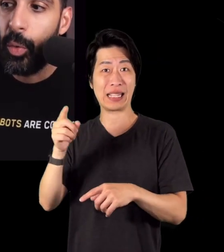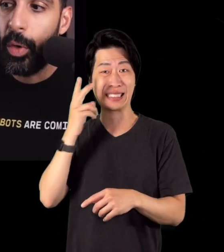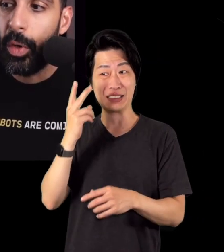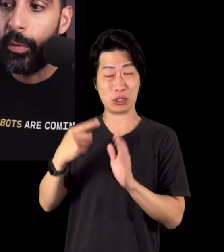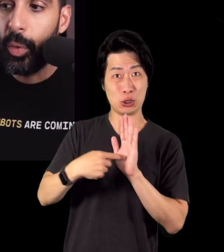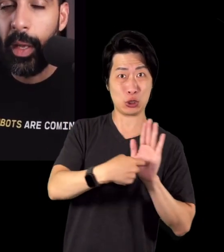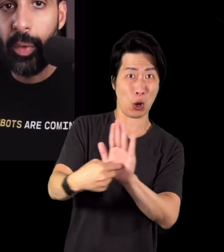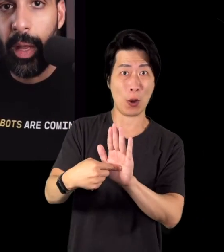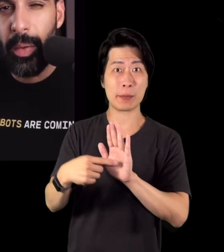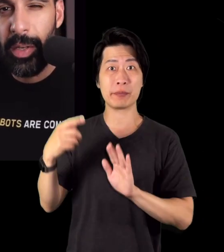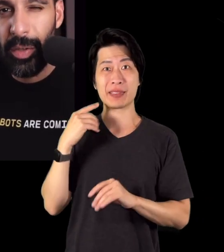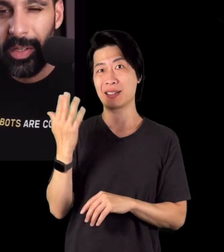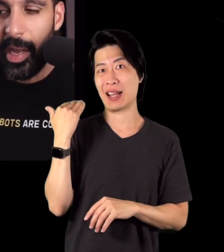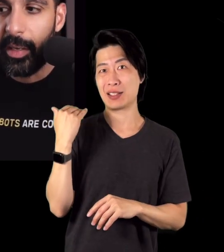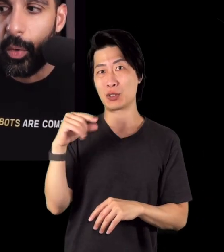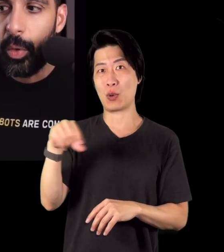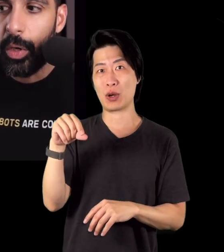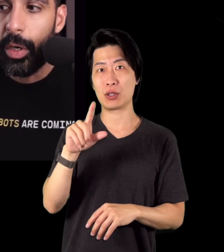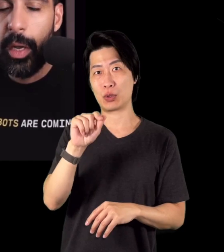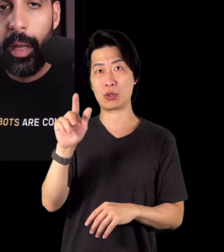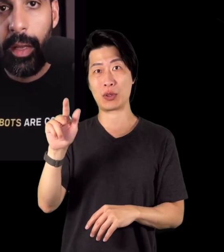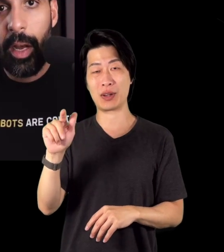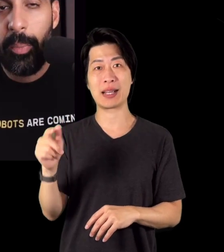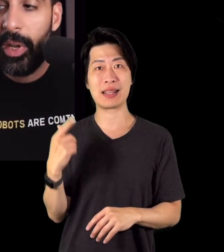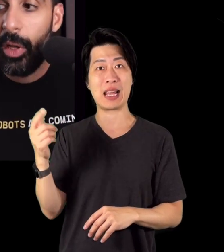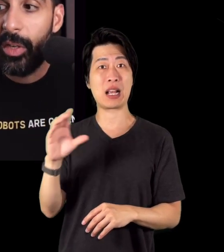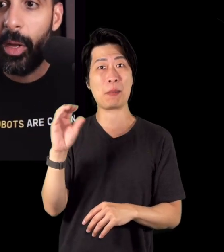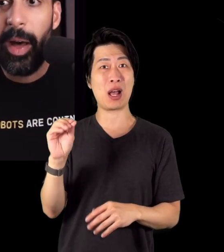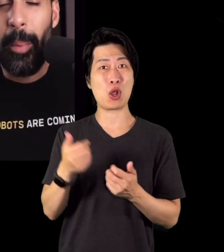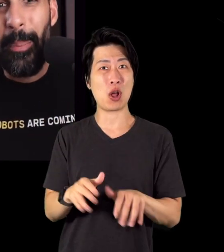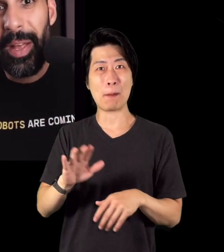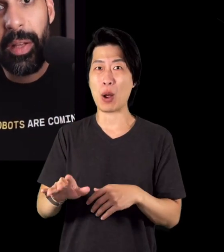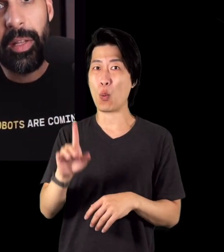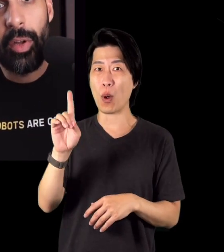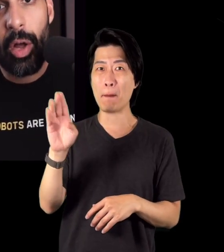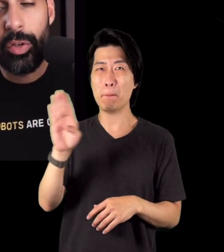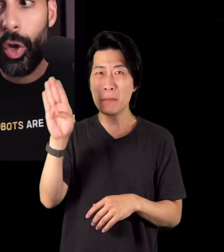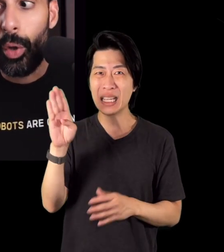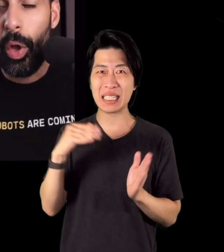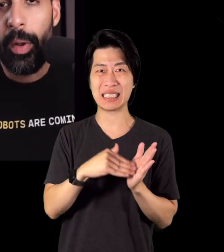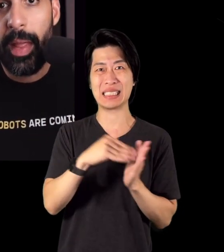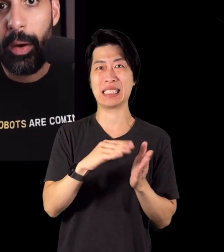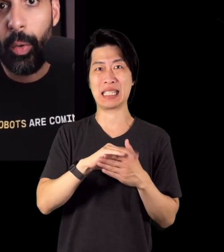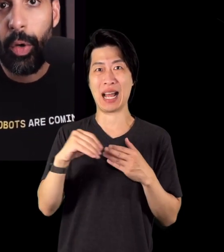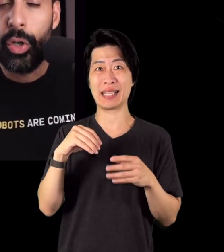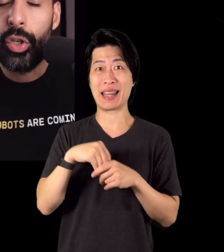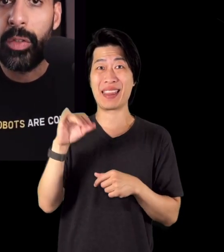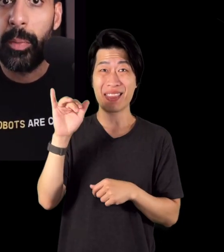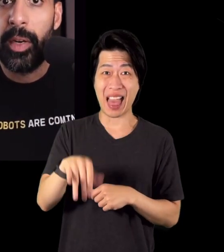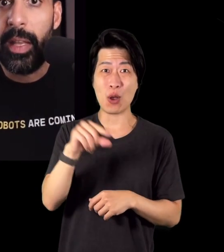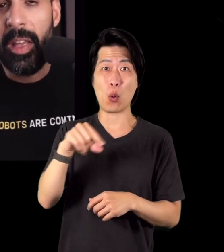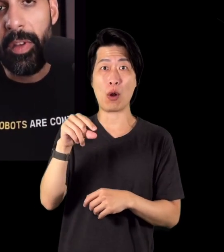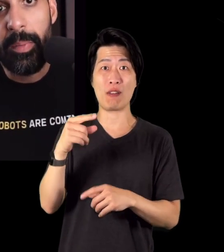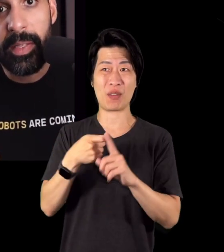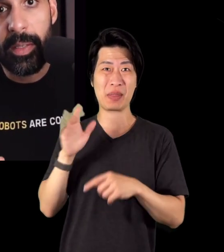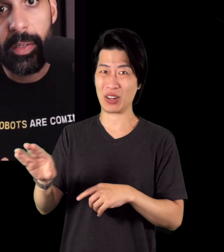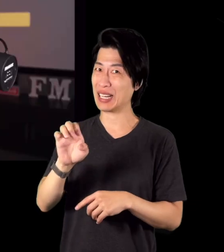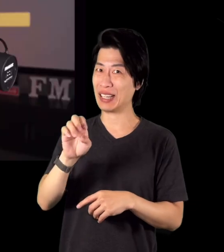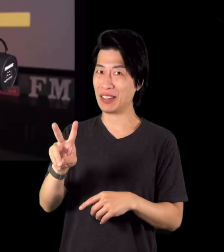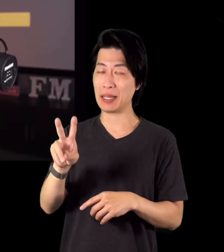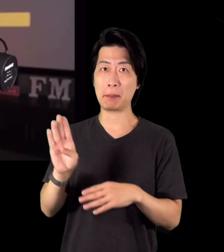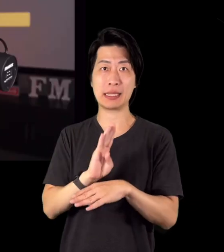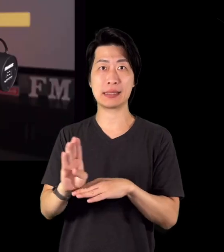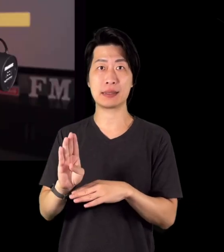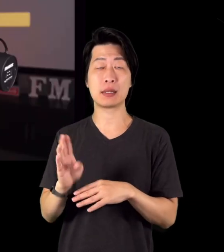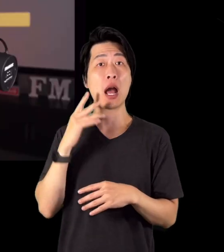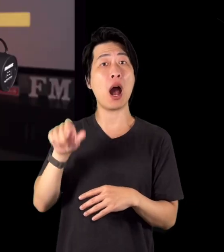last quarter of 2023, so the second quarter, the company lost about $1 billion alone in that quarter just from their EV business. And